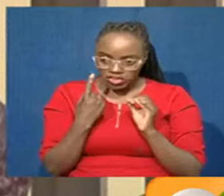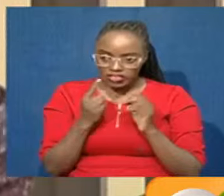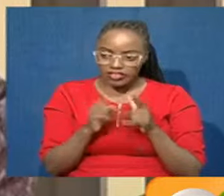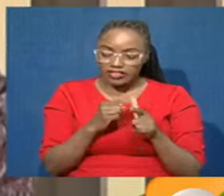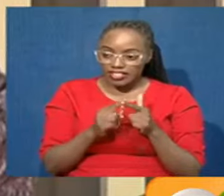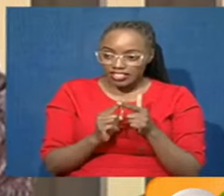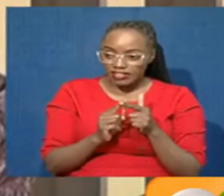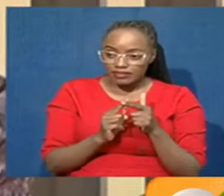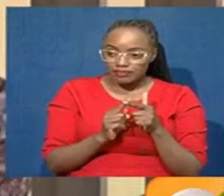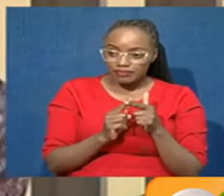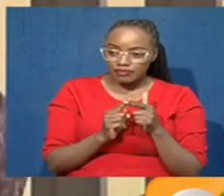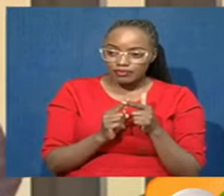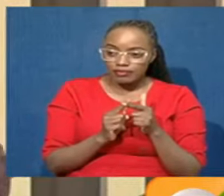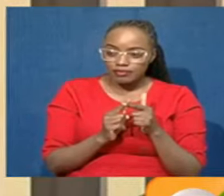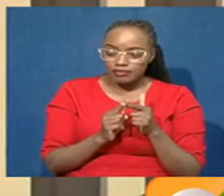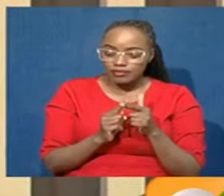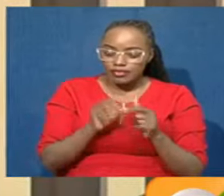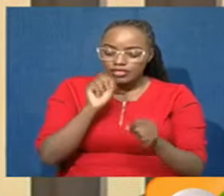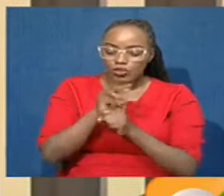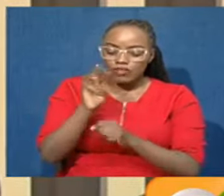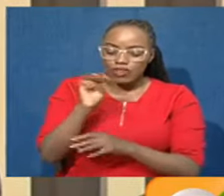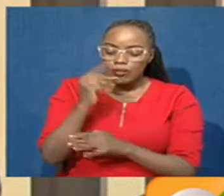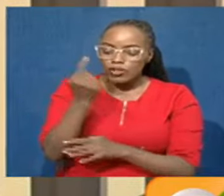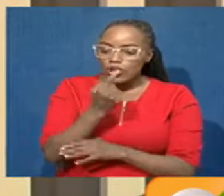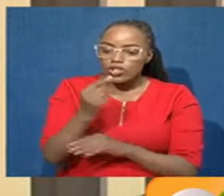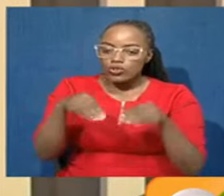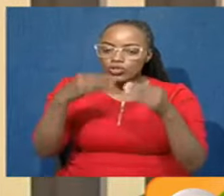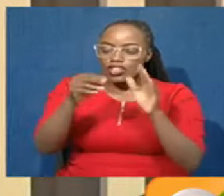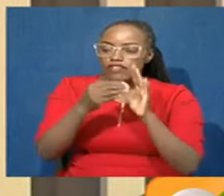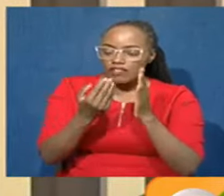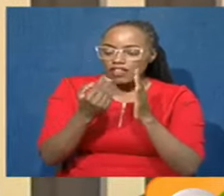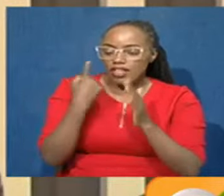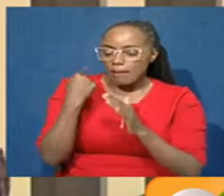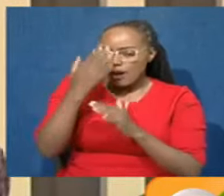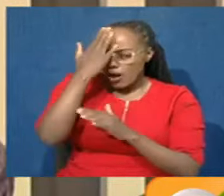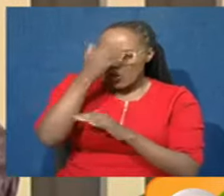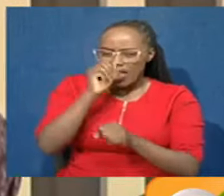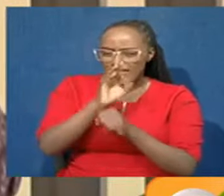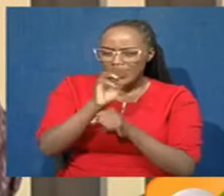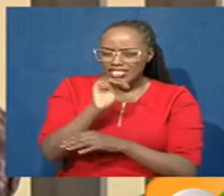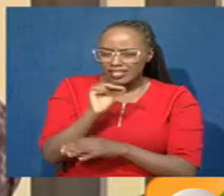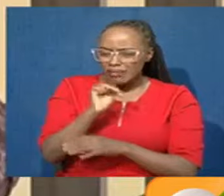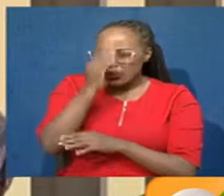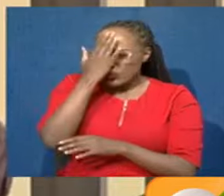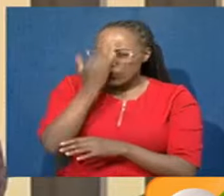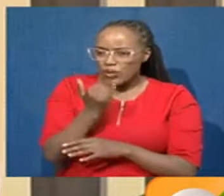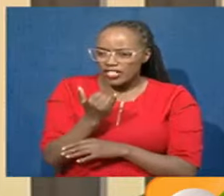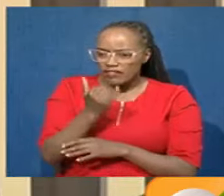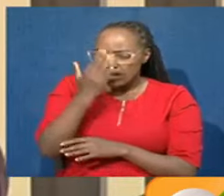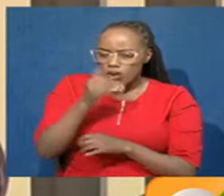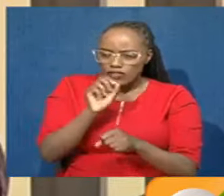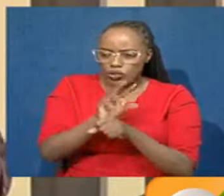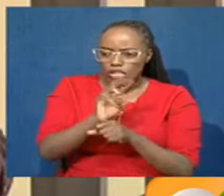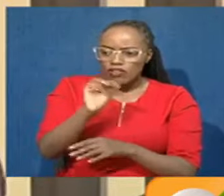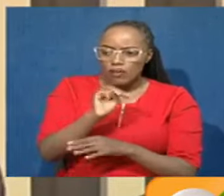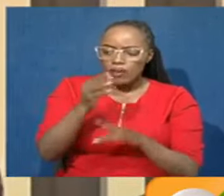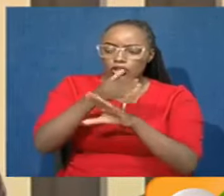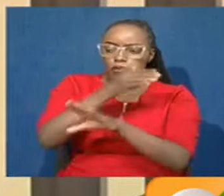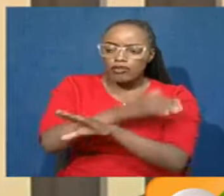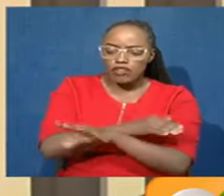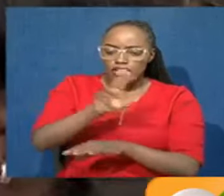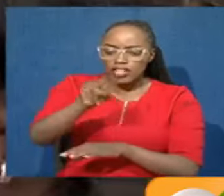So 12 million, I'm just going to give you the number. Why 13 million? Because we had 12 million initially in